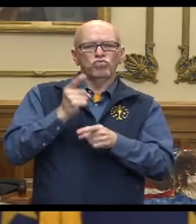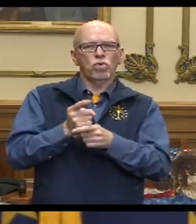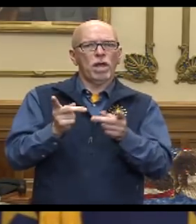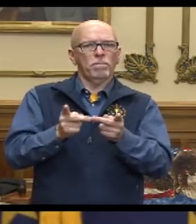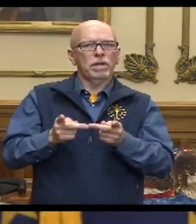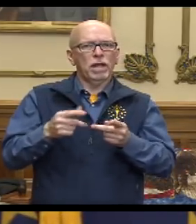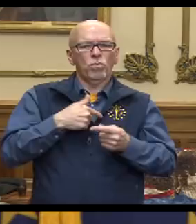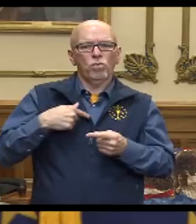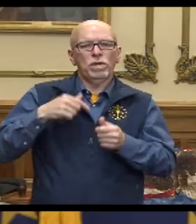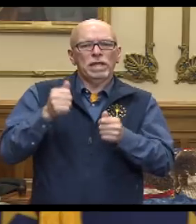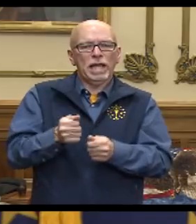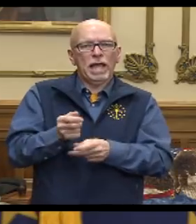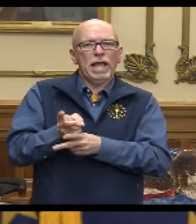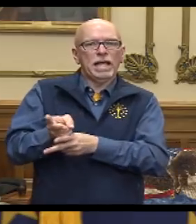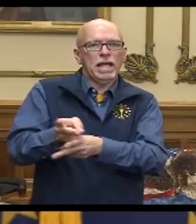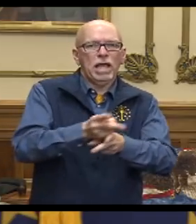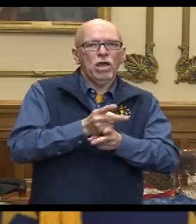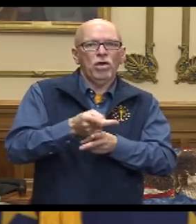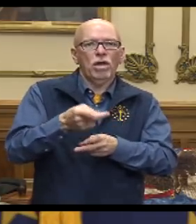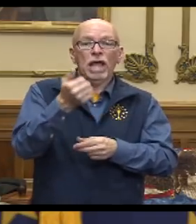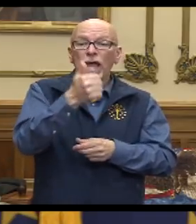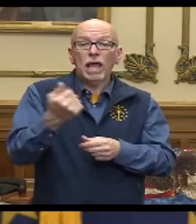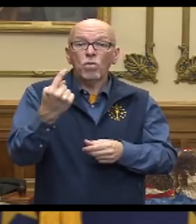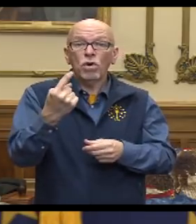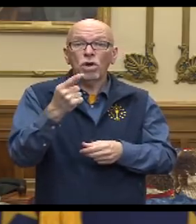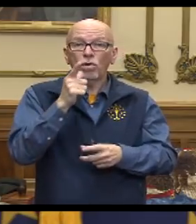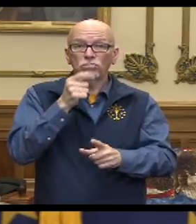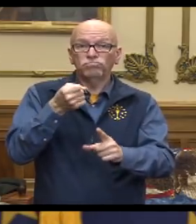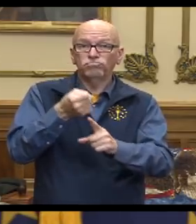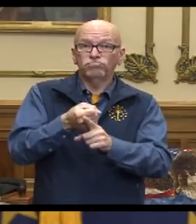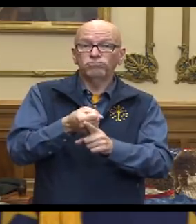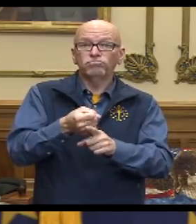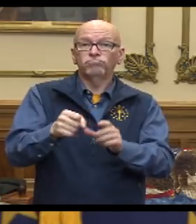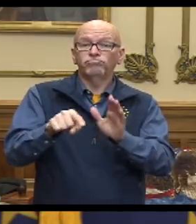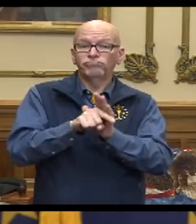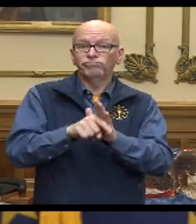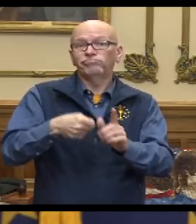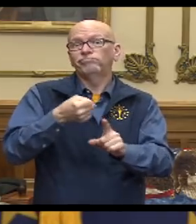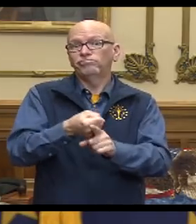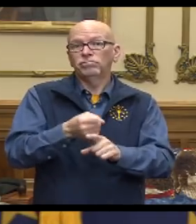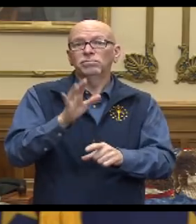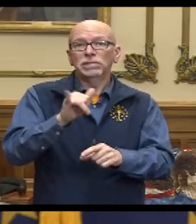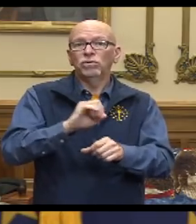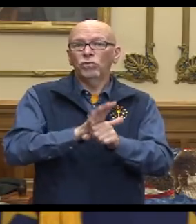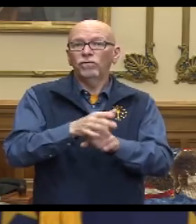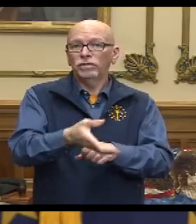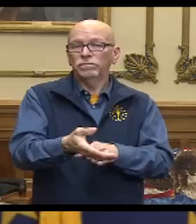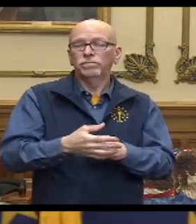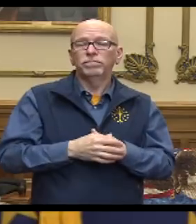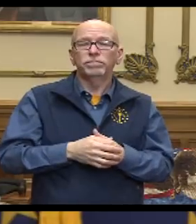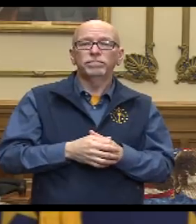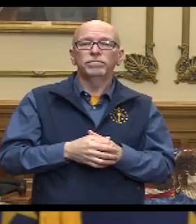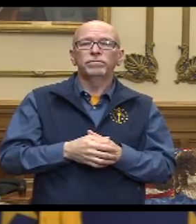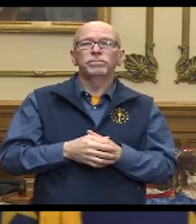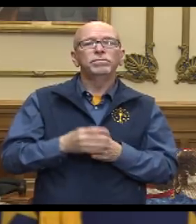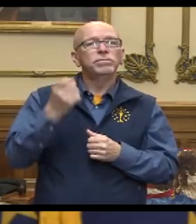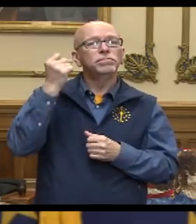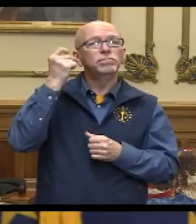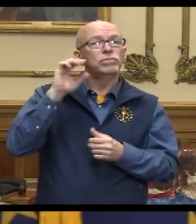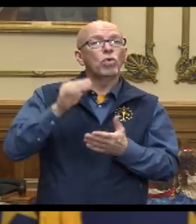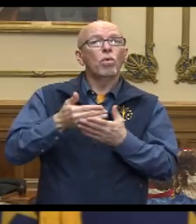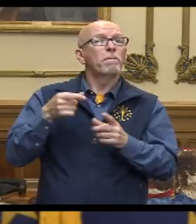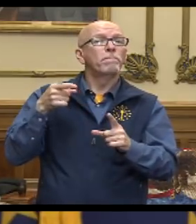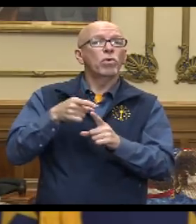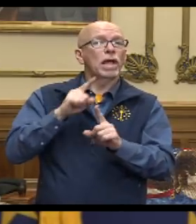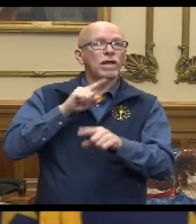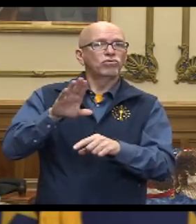to care for anyone that has been adversely affected by COVID-19. The whole point, to answer